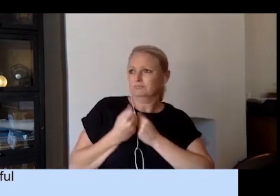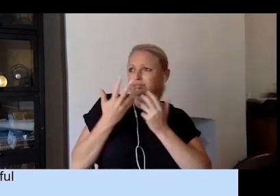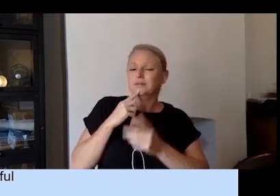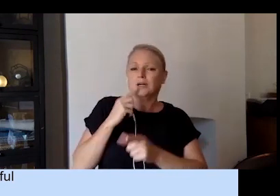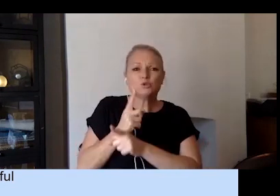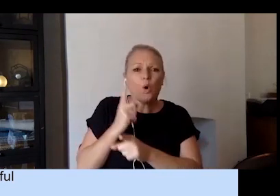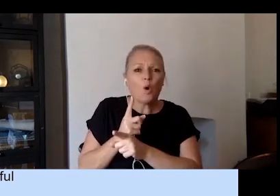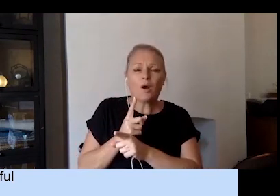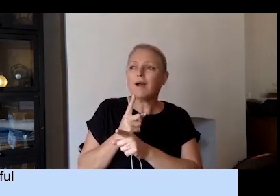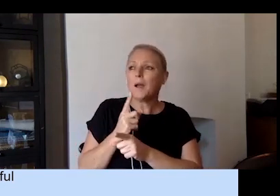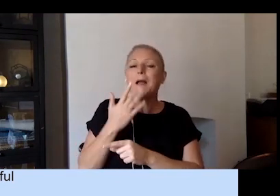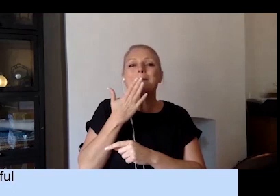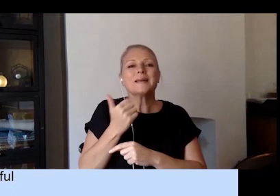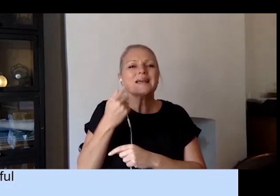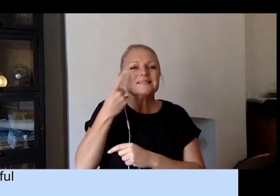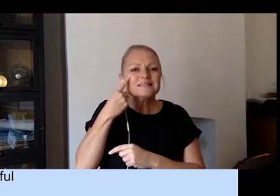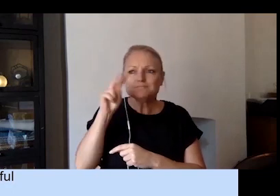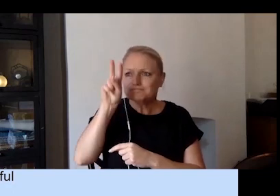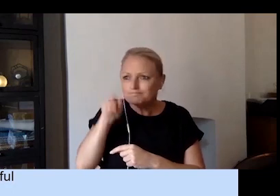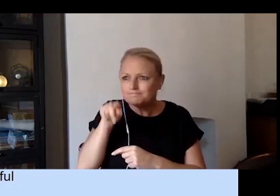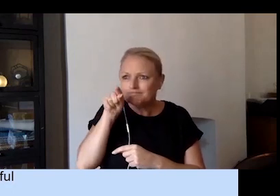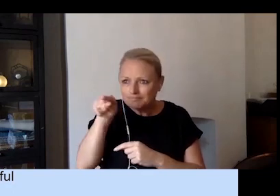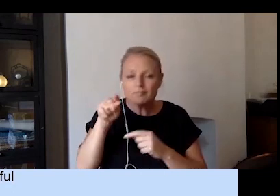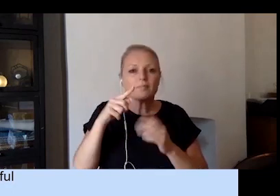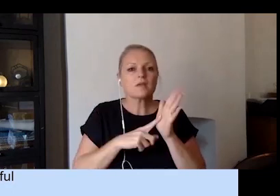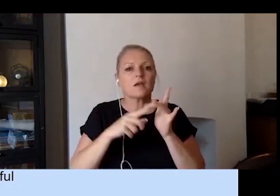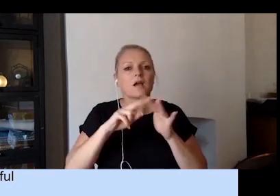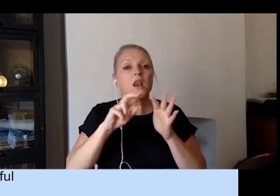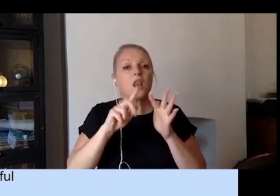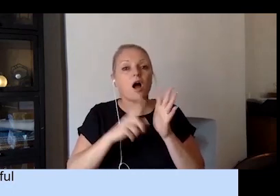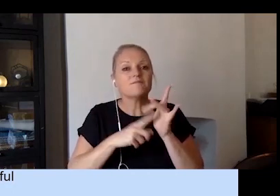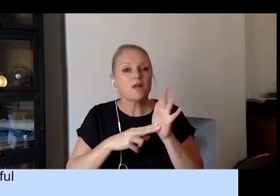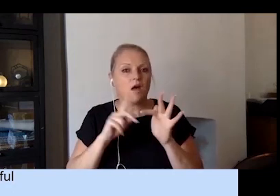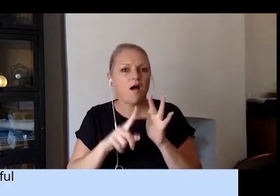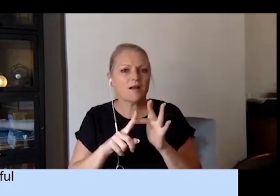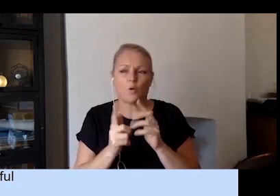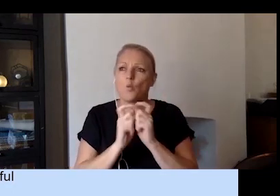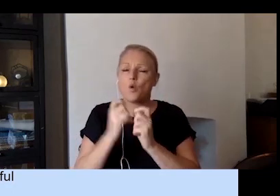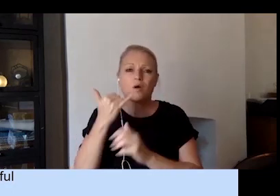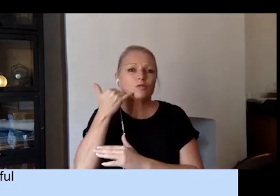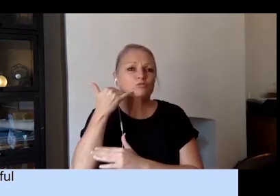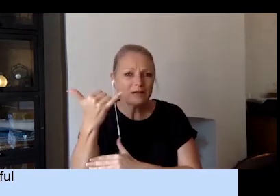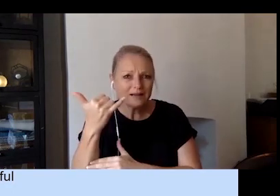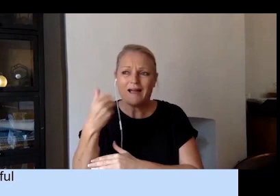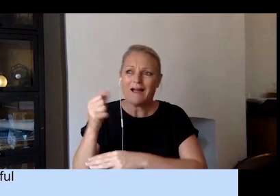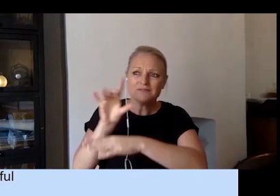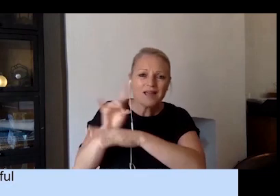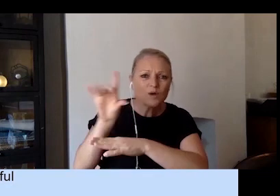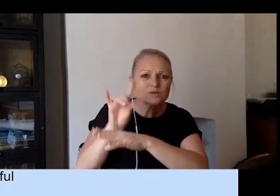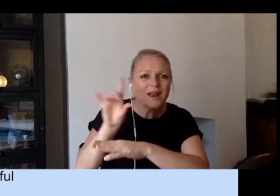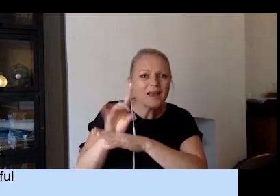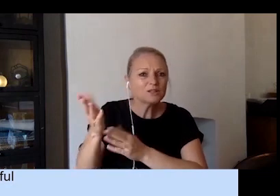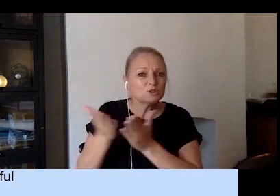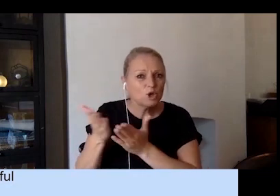visit lifeline.org. The Support Act Wellbeing Helpline is also there, offering counselling services 24 hours a